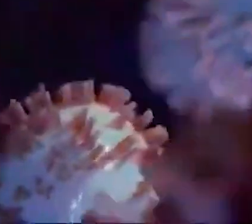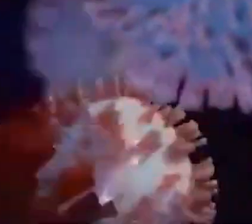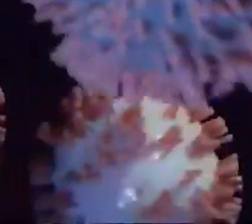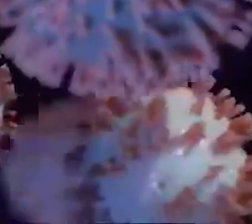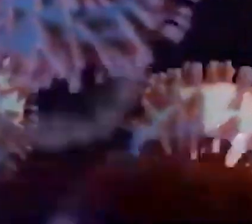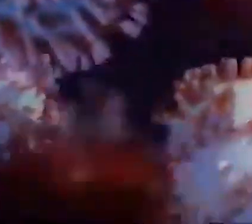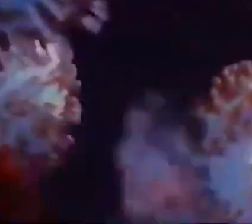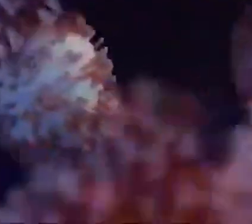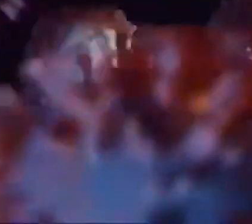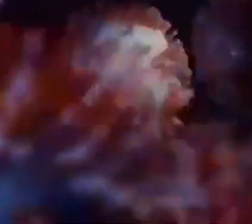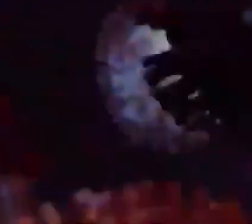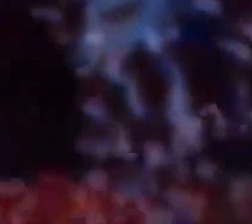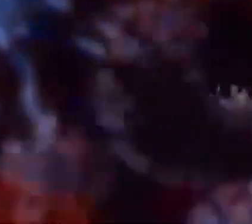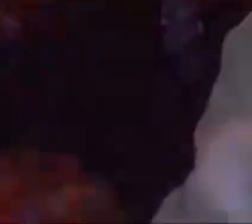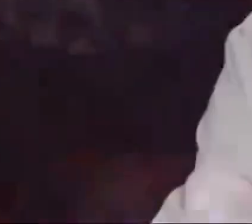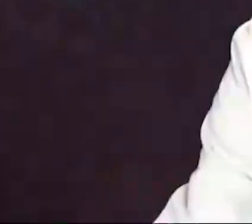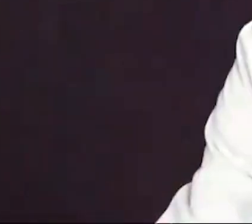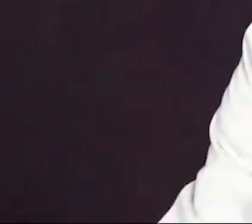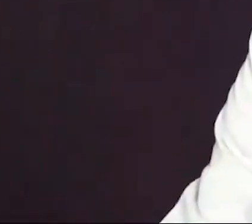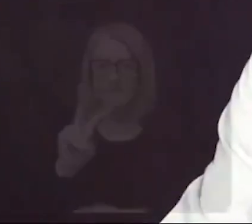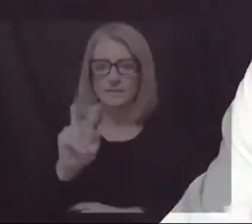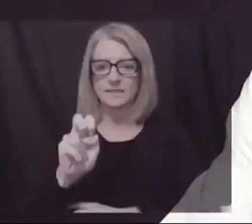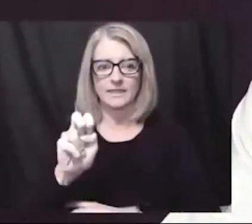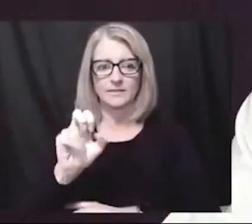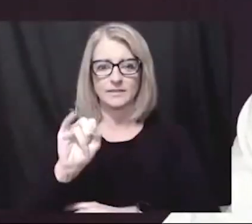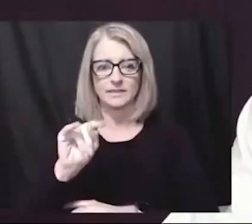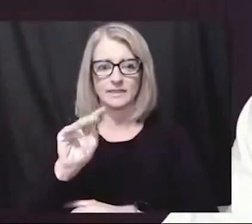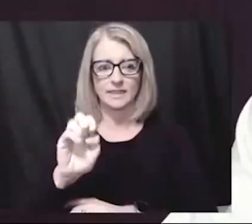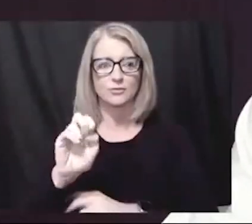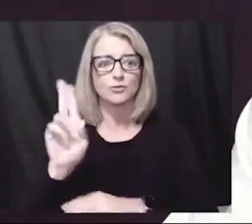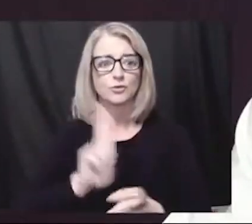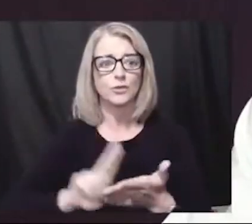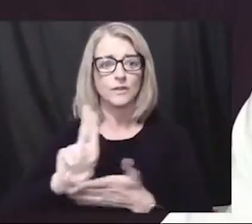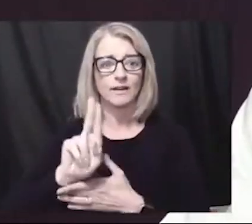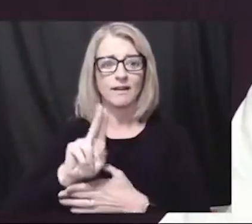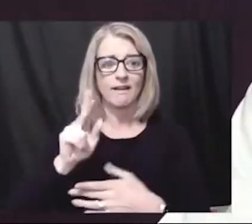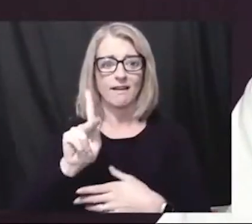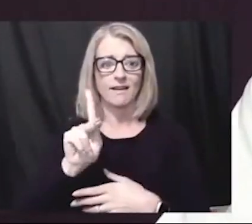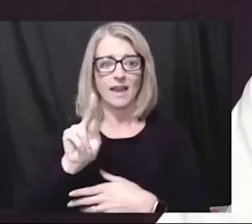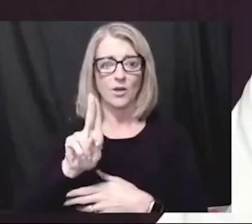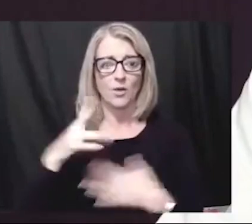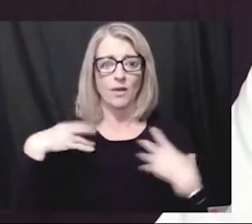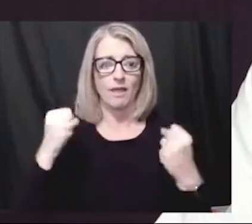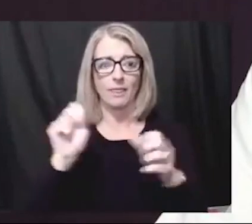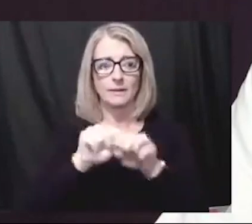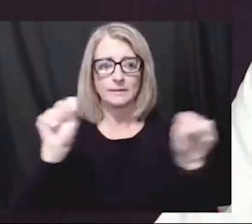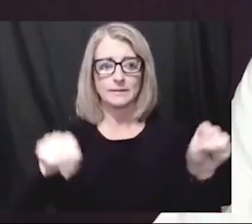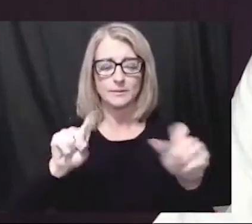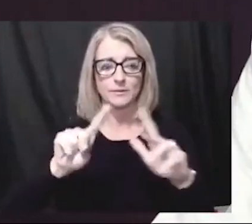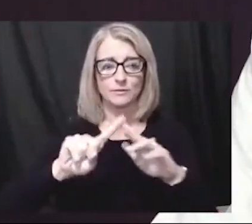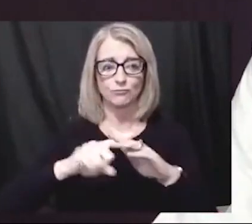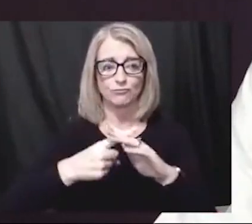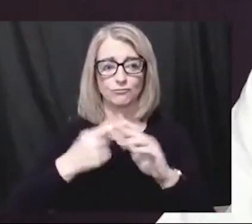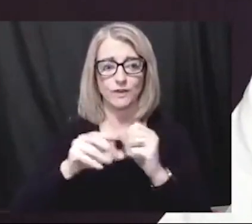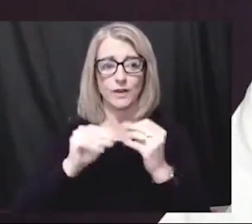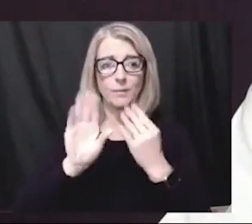Good morning. I'm Dr. Steve Stites, Chief Medical Officer here at the University of Kansas Health System, broadcasting live with you from the Dolph Simons Family